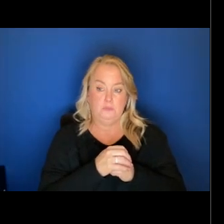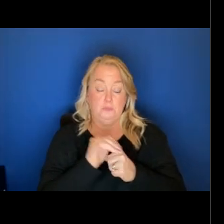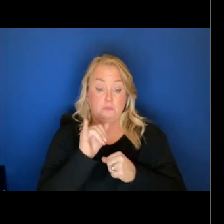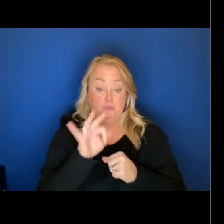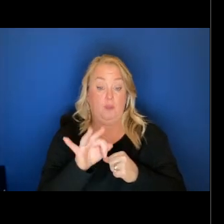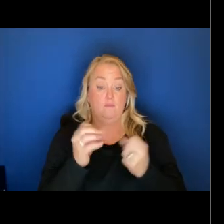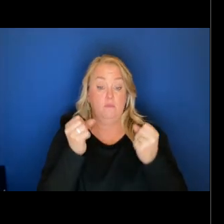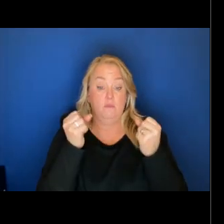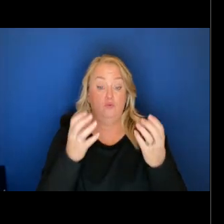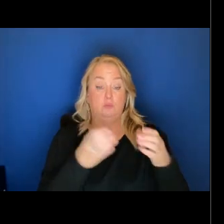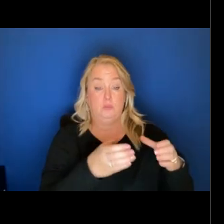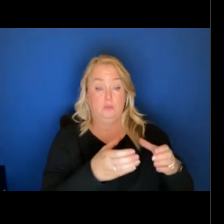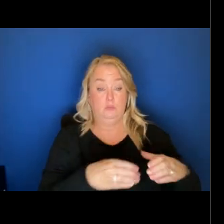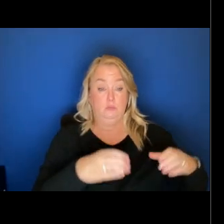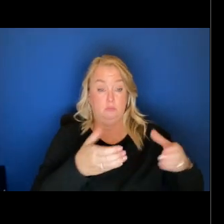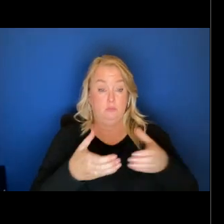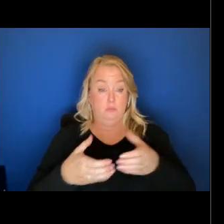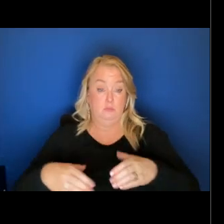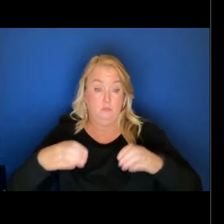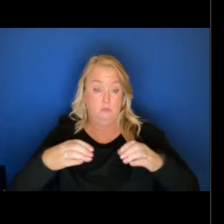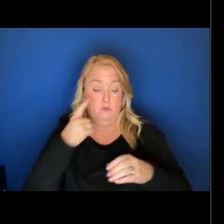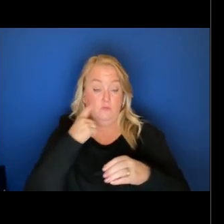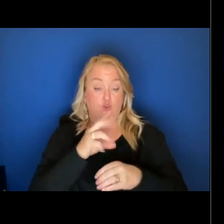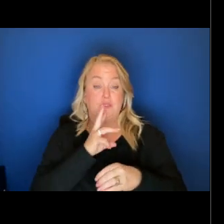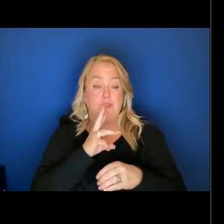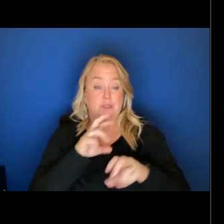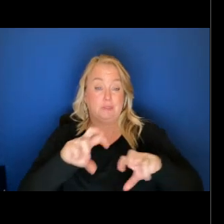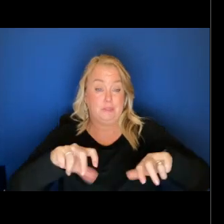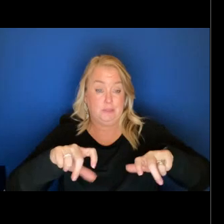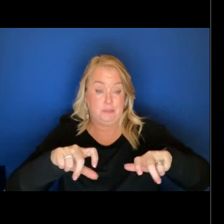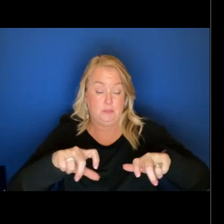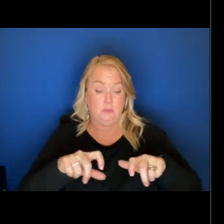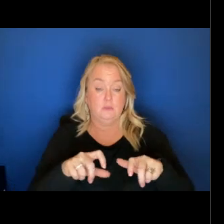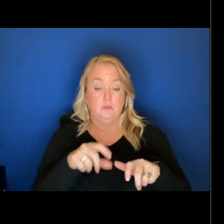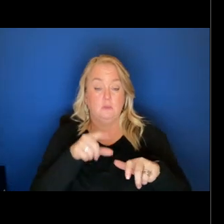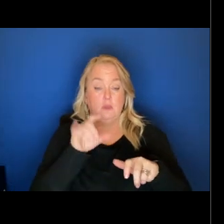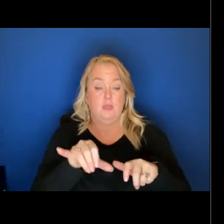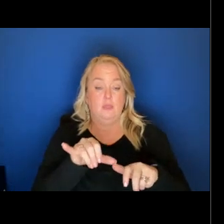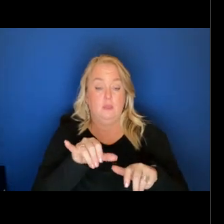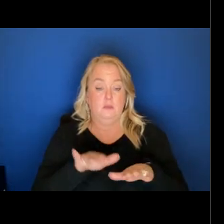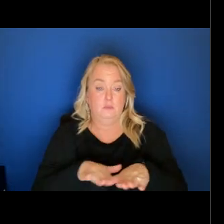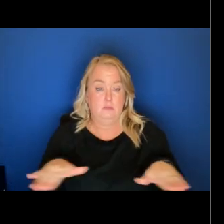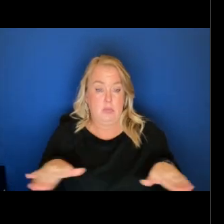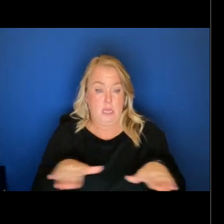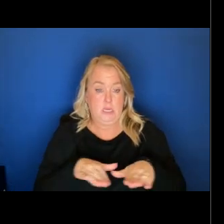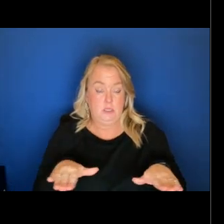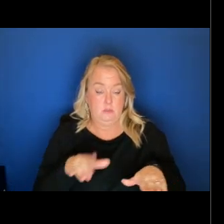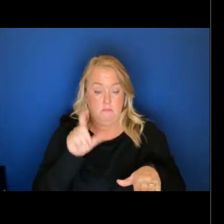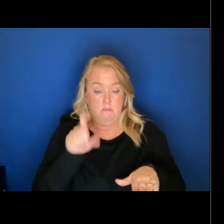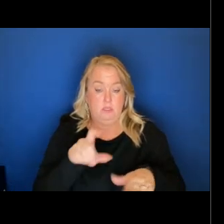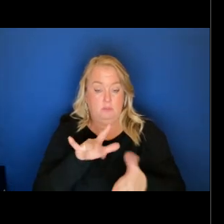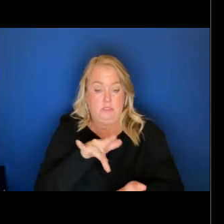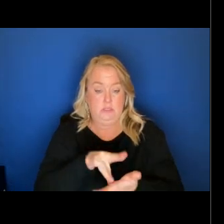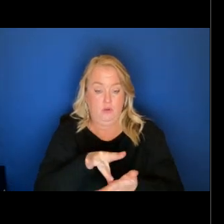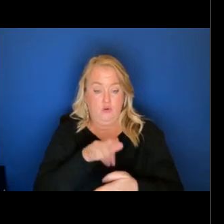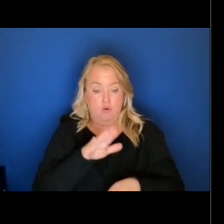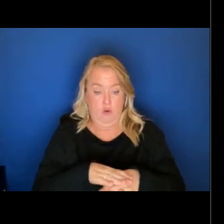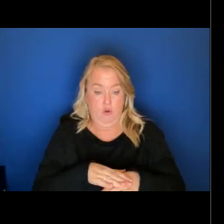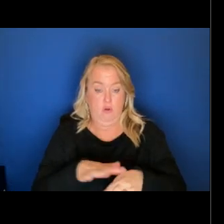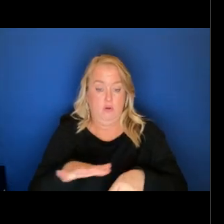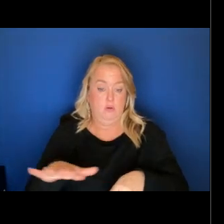Where there are multiple bowl sinks, the clear floor space must be centered